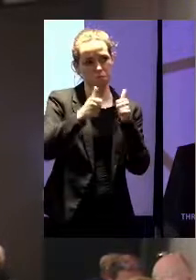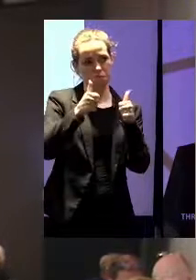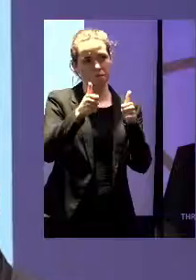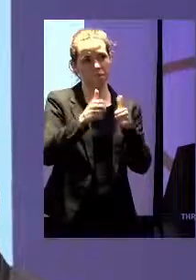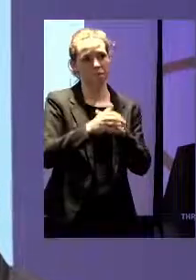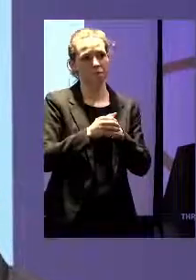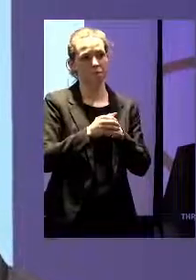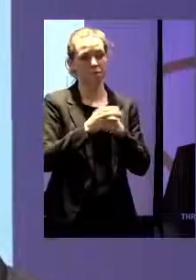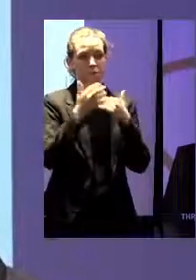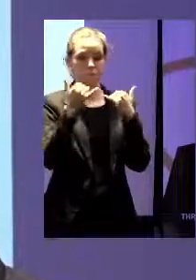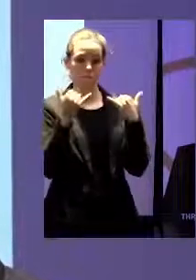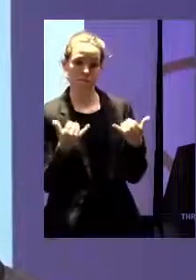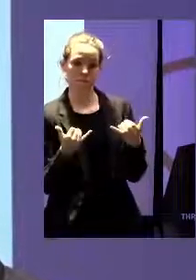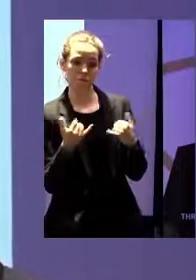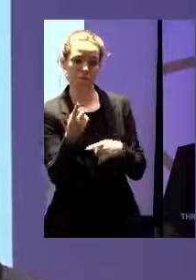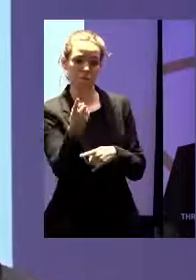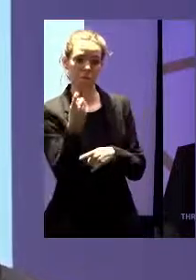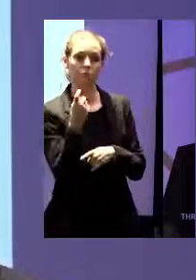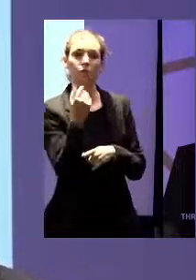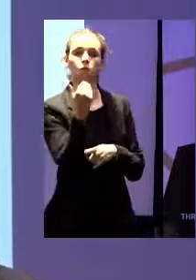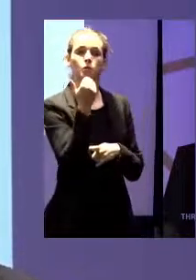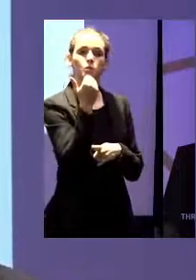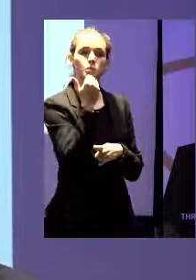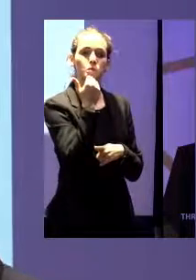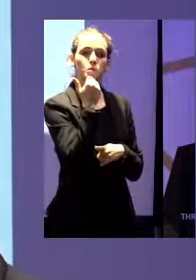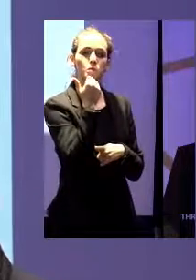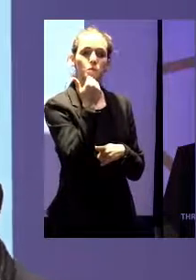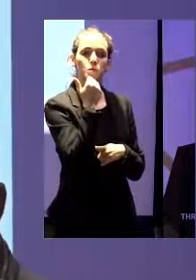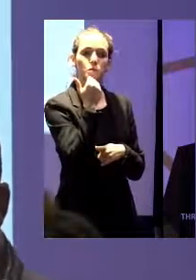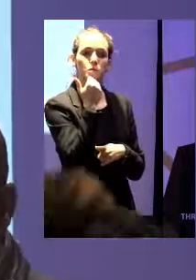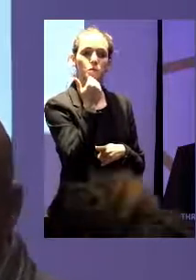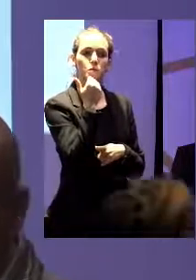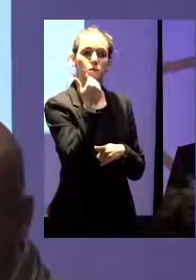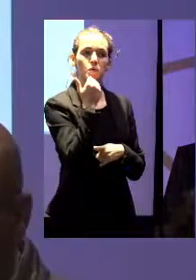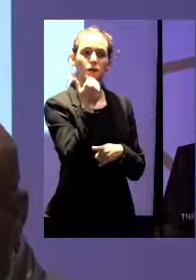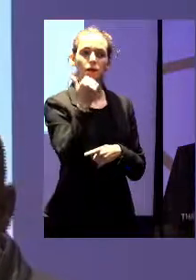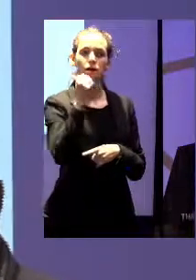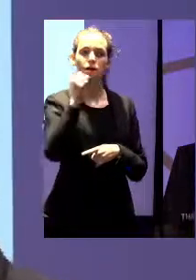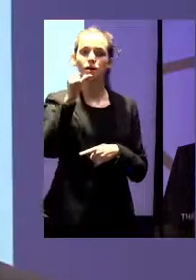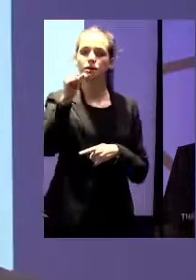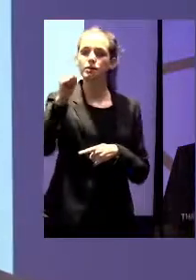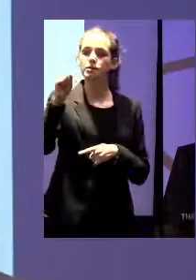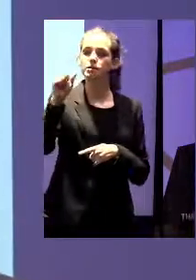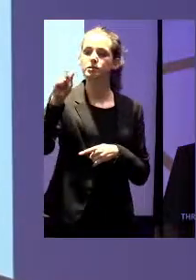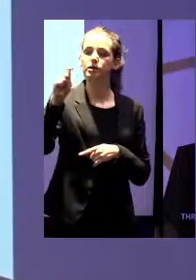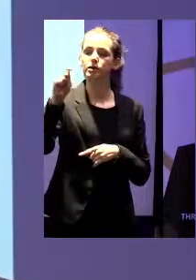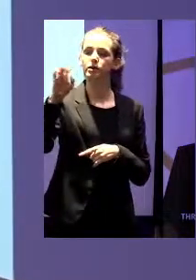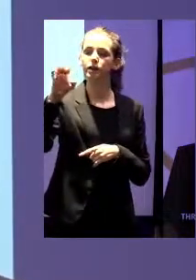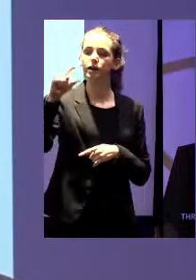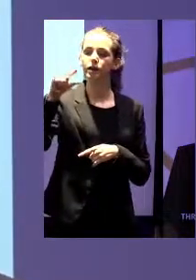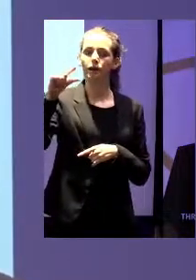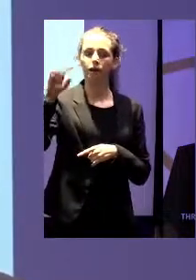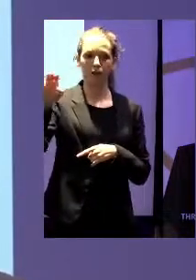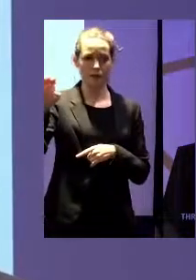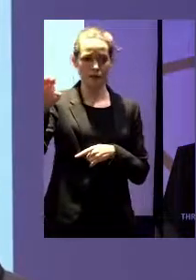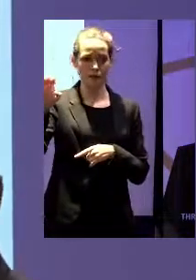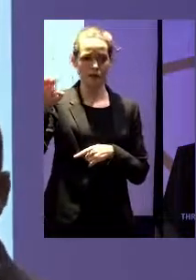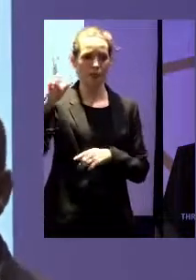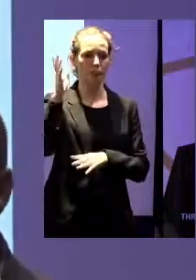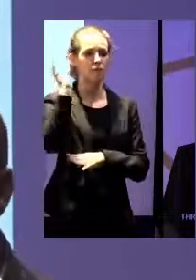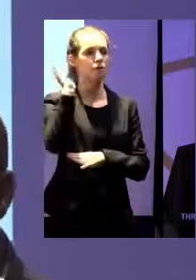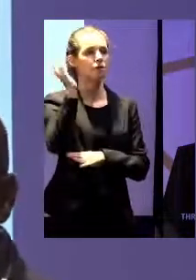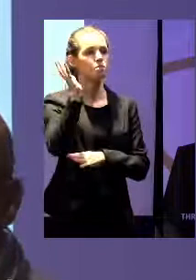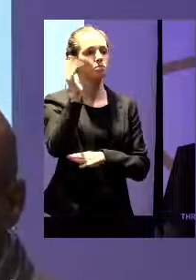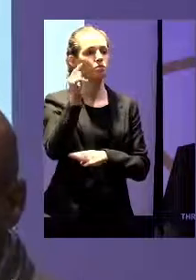I'll call upon Ms. Sateche, Shina Sateche, to come and present on